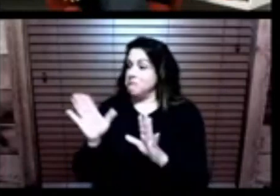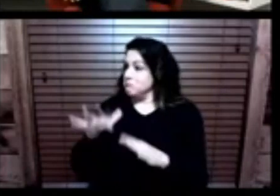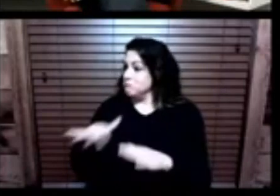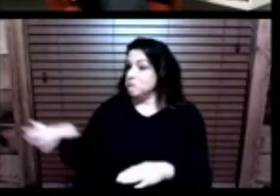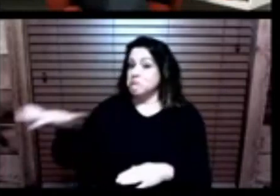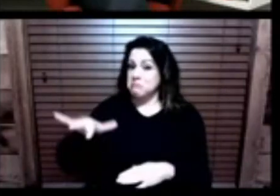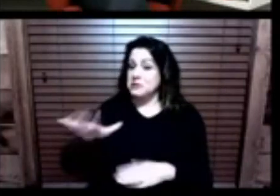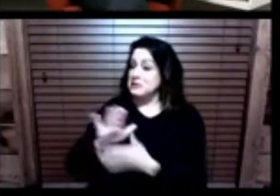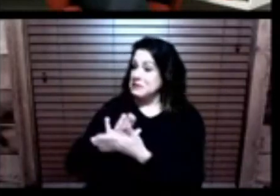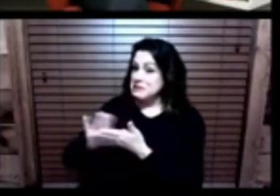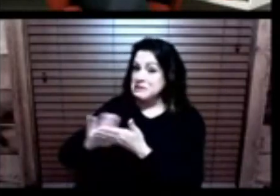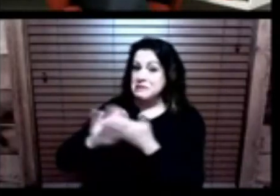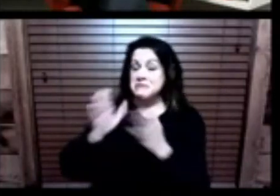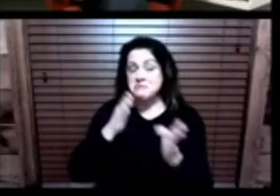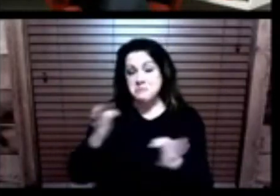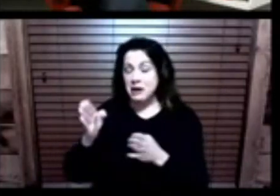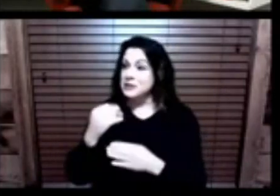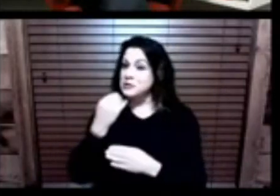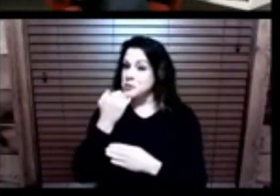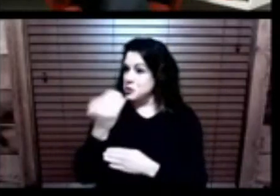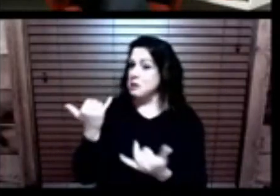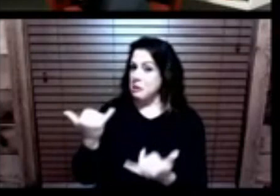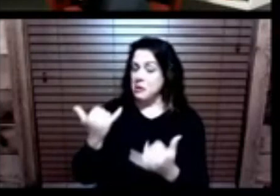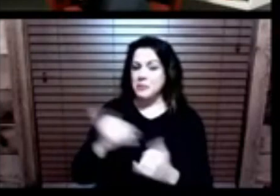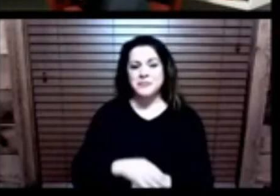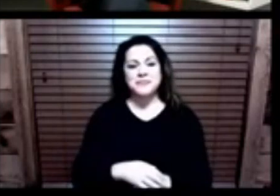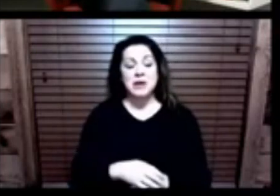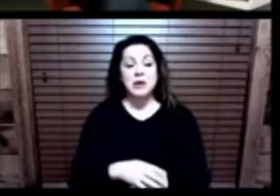good. Let's just run through these images and then we'll get to the studio.